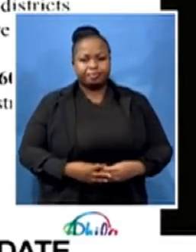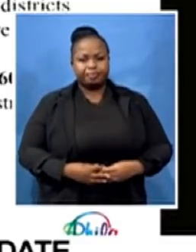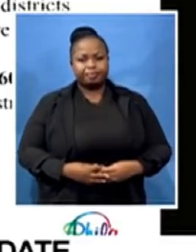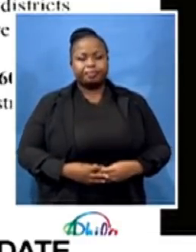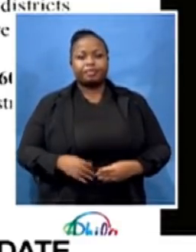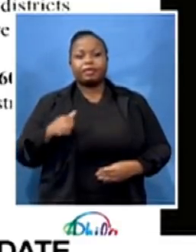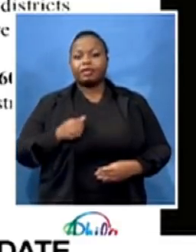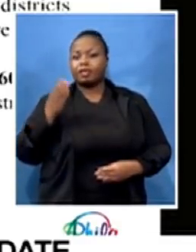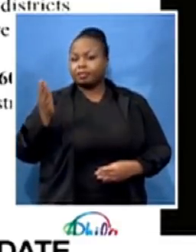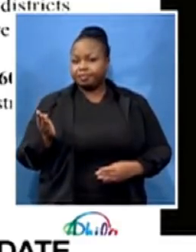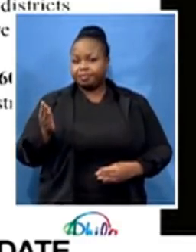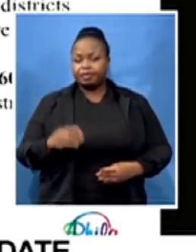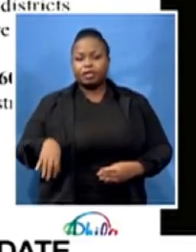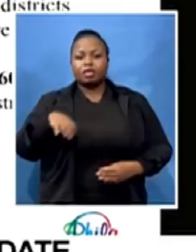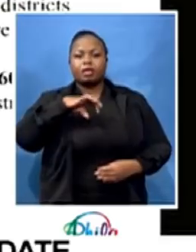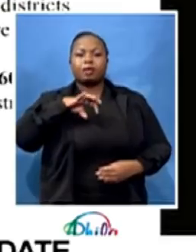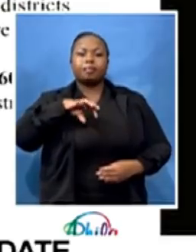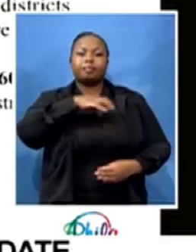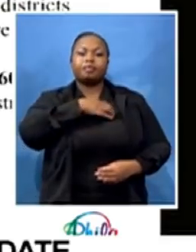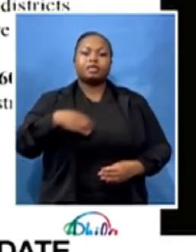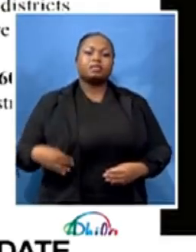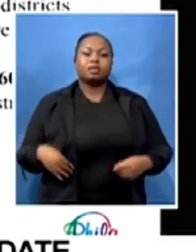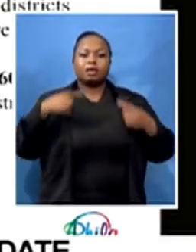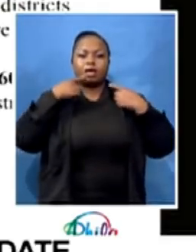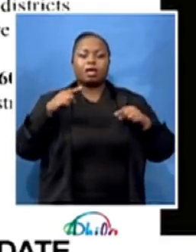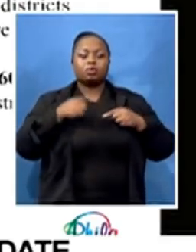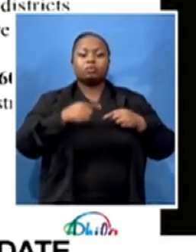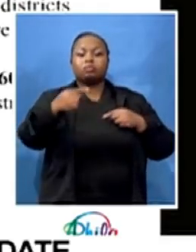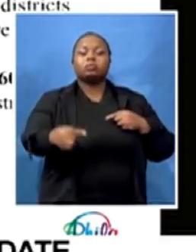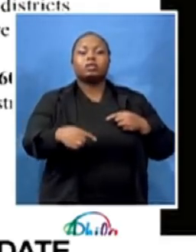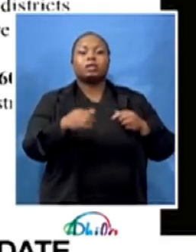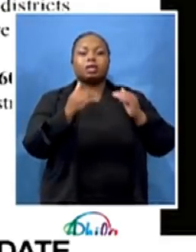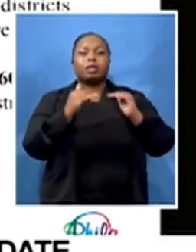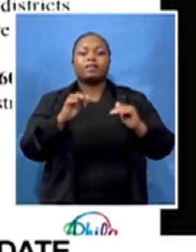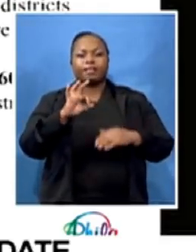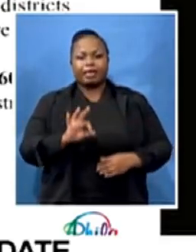3 that we're going to try and open up, we therefore